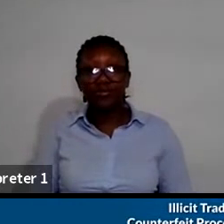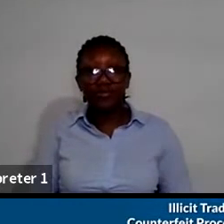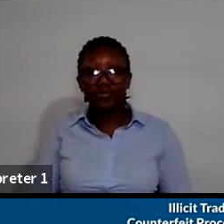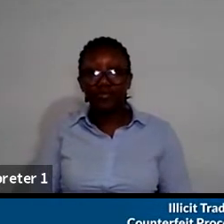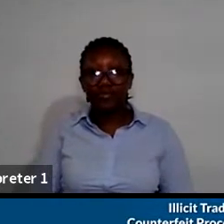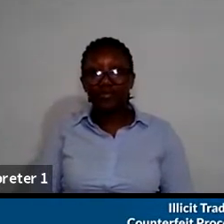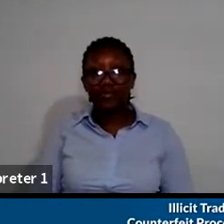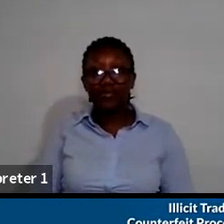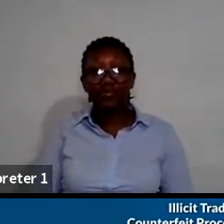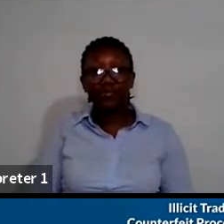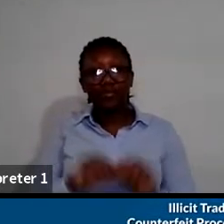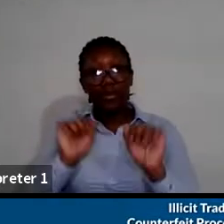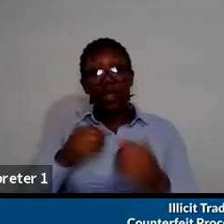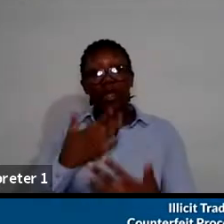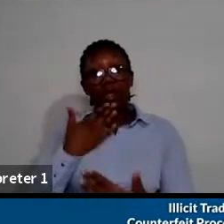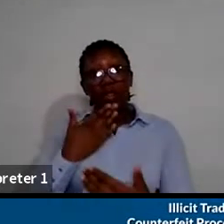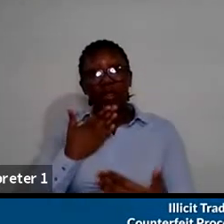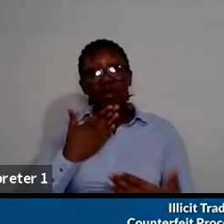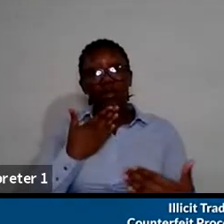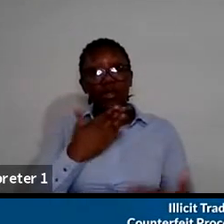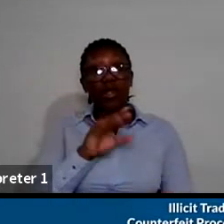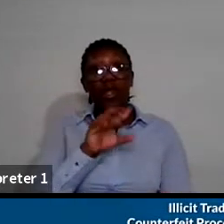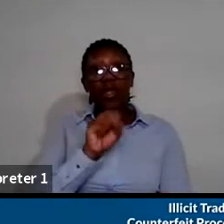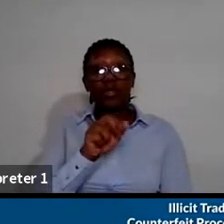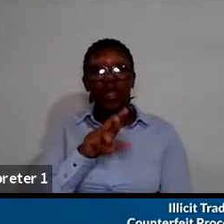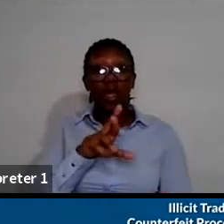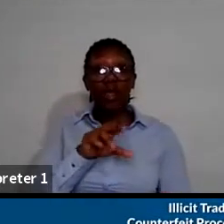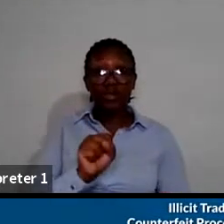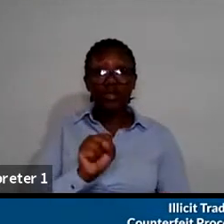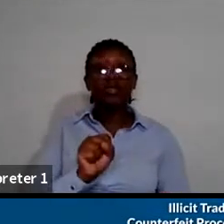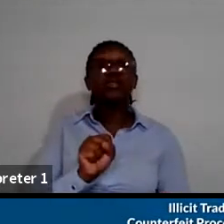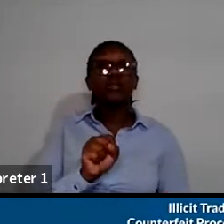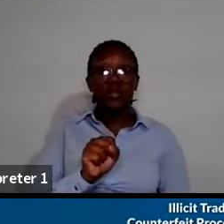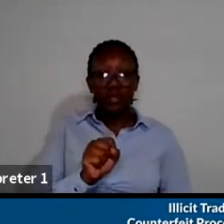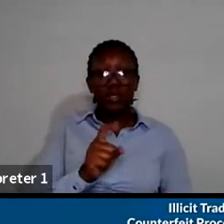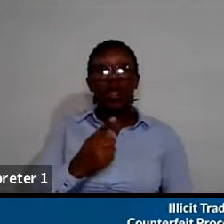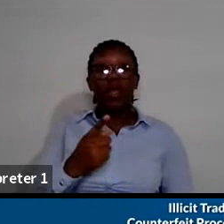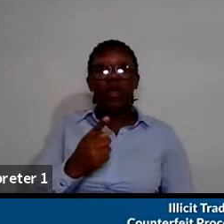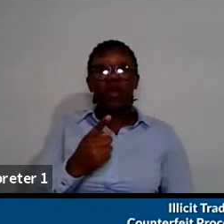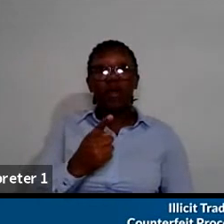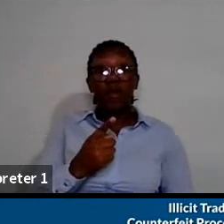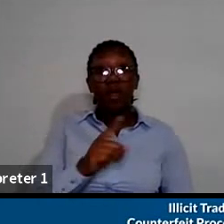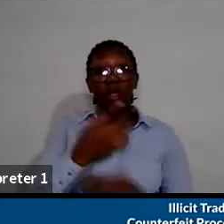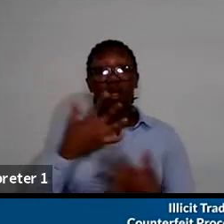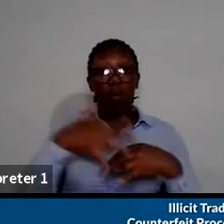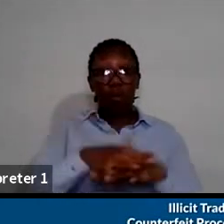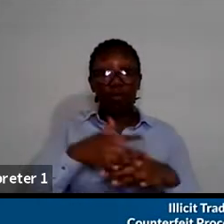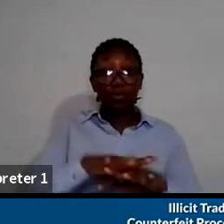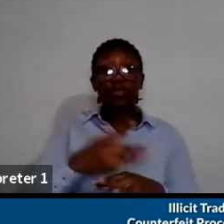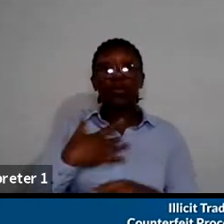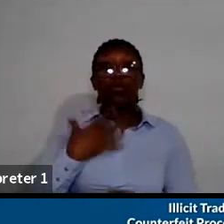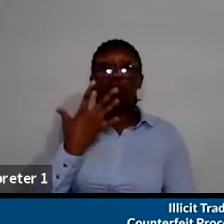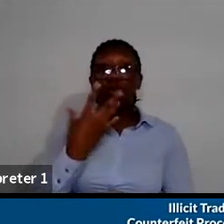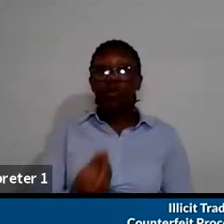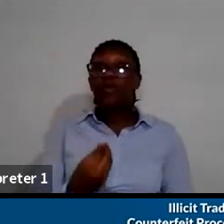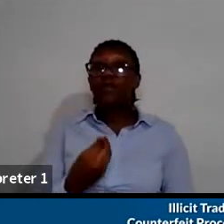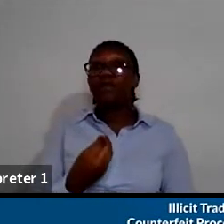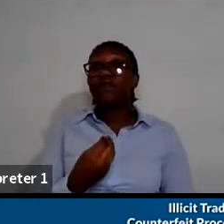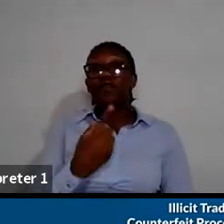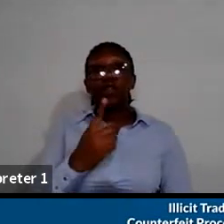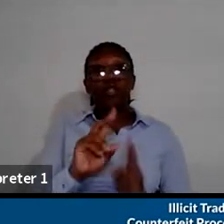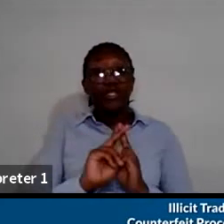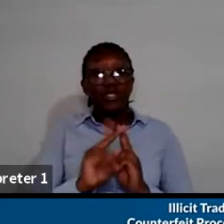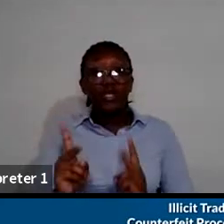Sure, thank you. On the SARS webpage, we normally publish trade statistics and enforcement actions